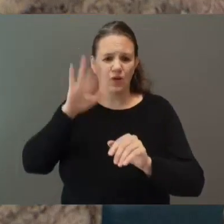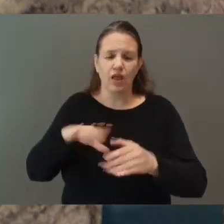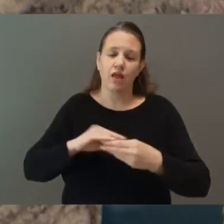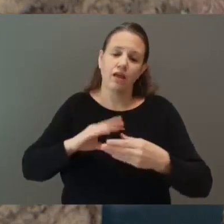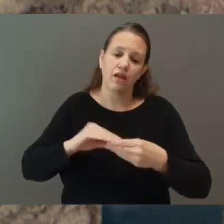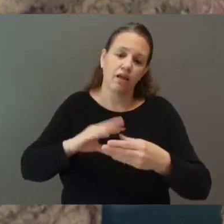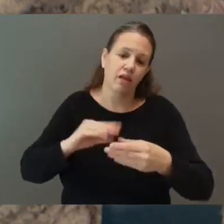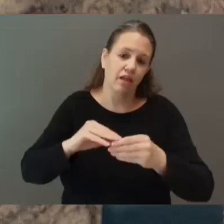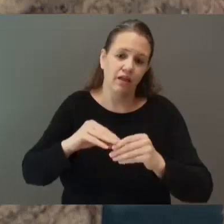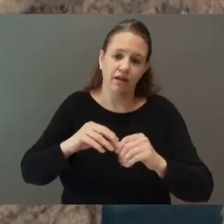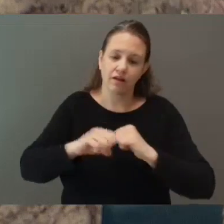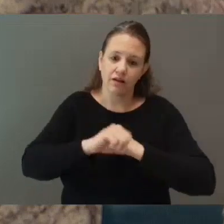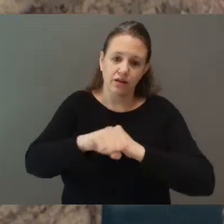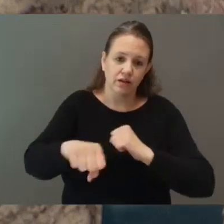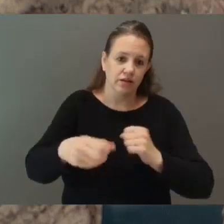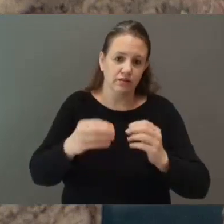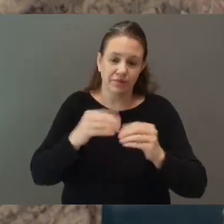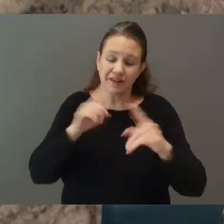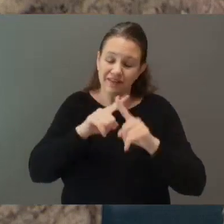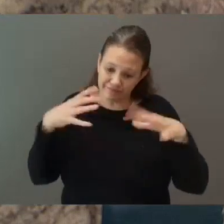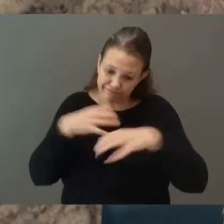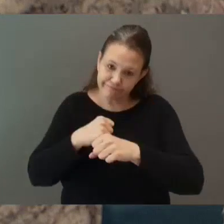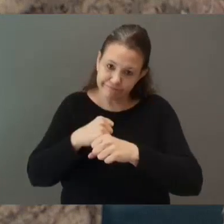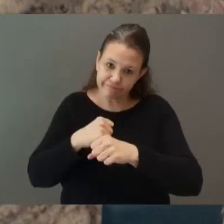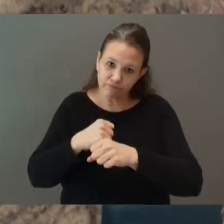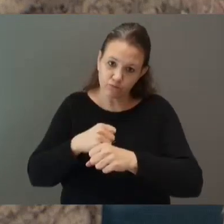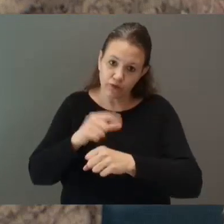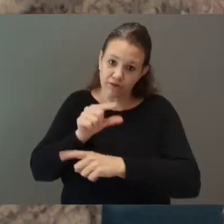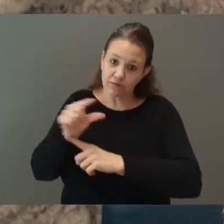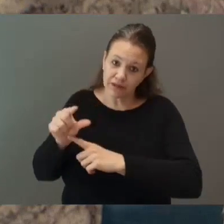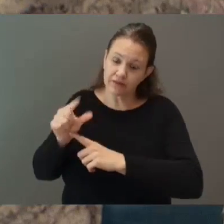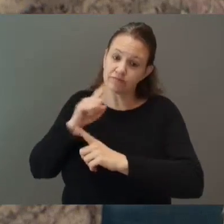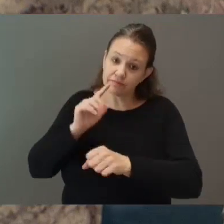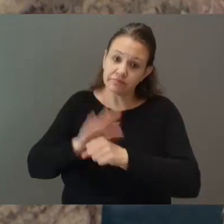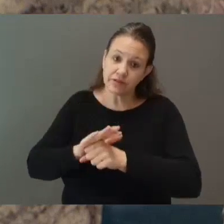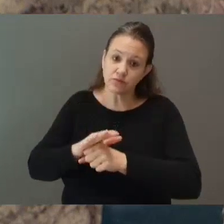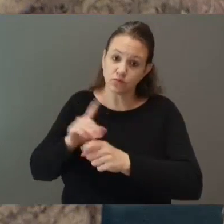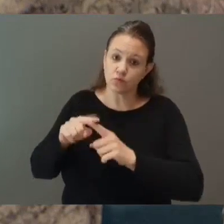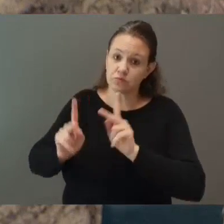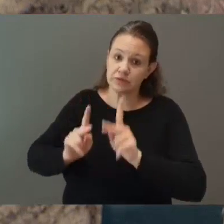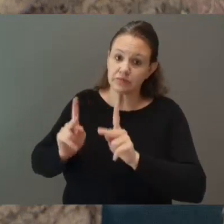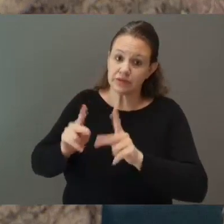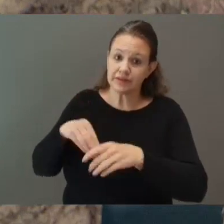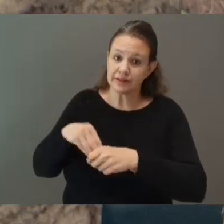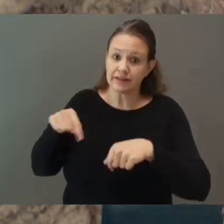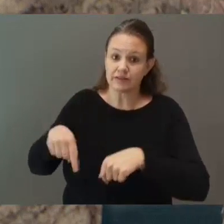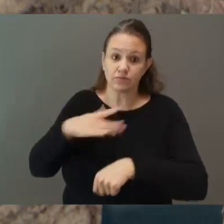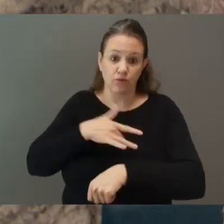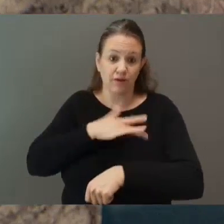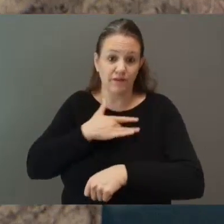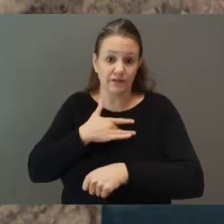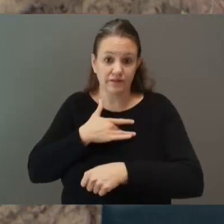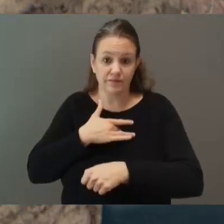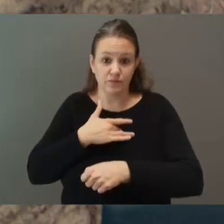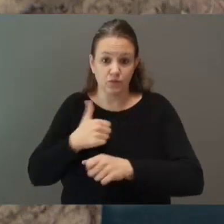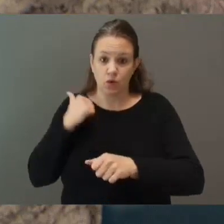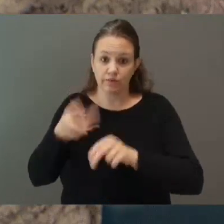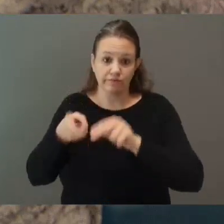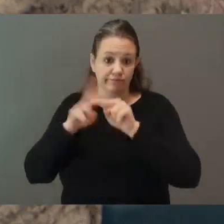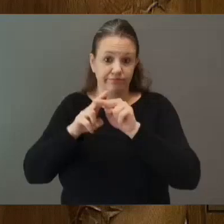people in this province. We're committed to making sure we're not going to raise their taxes, and we are not going to make cuts to services.